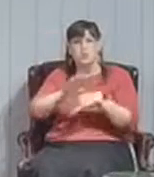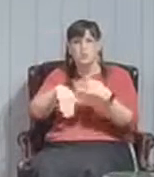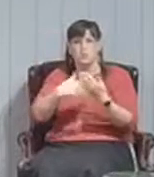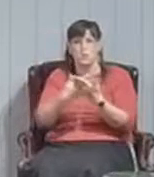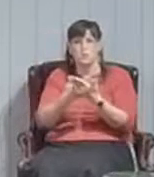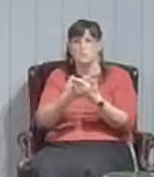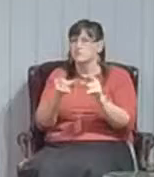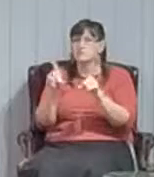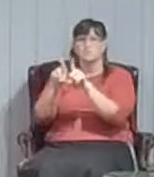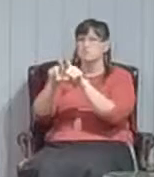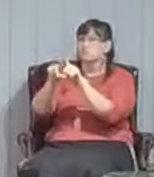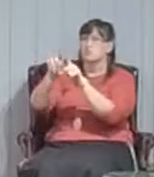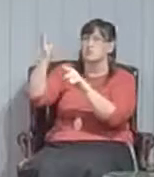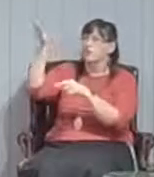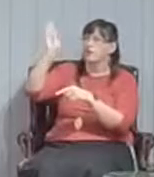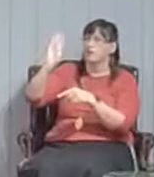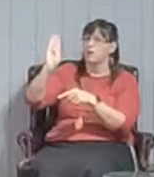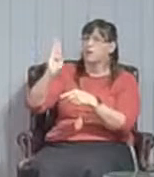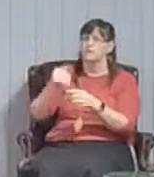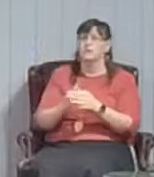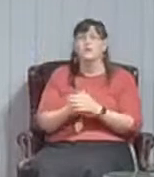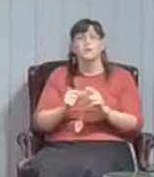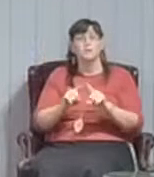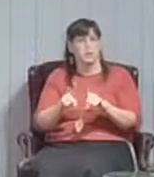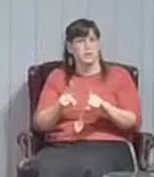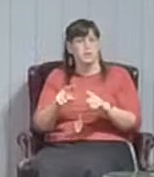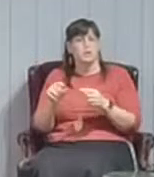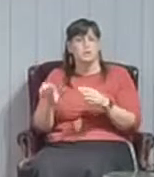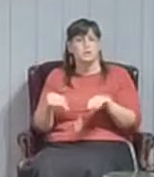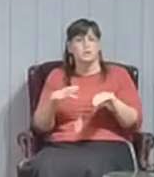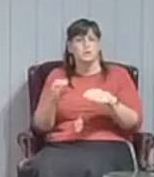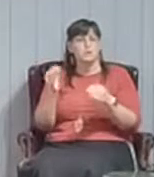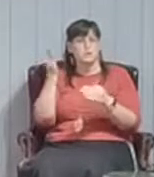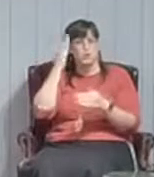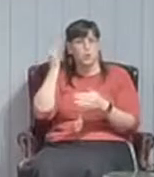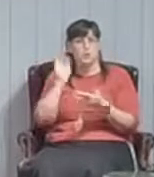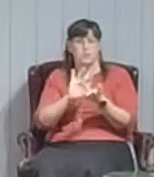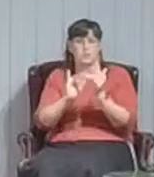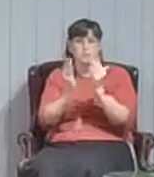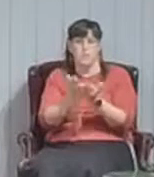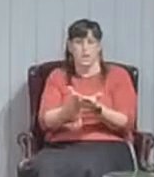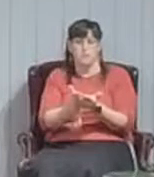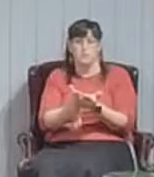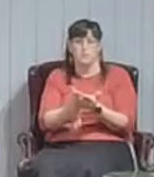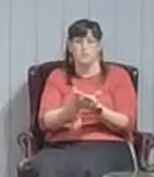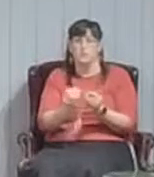like God is, but he doesn't know everything, but he does know the Bible, and he knows